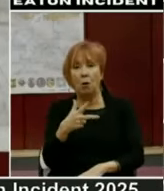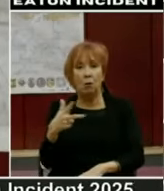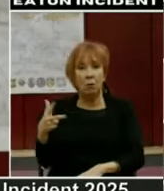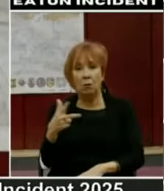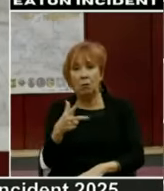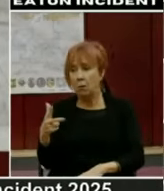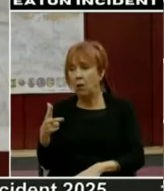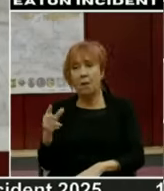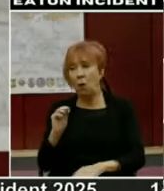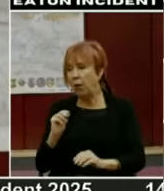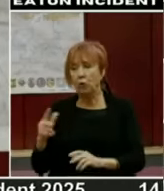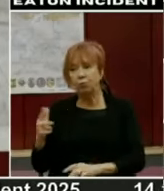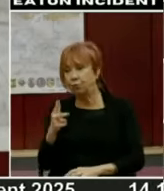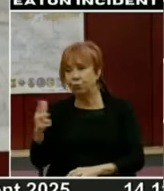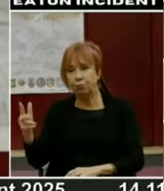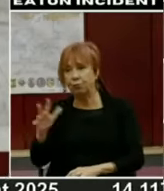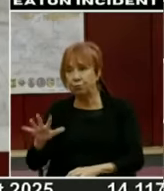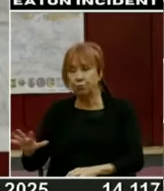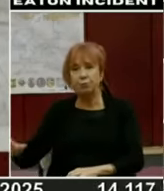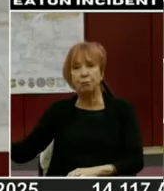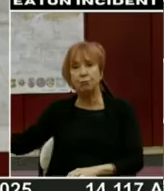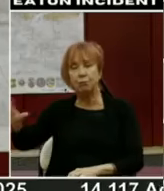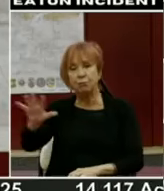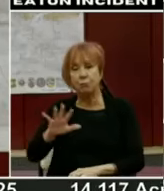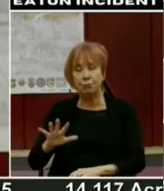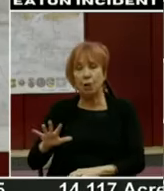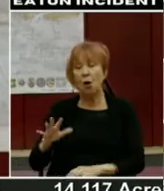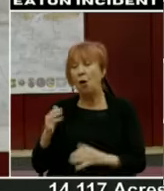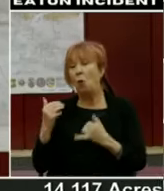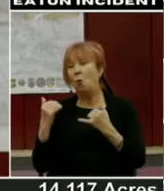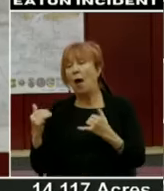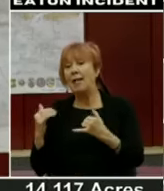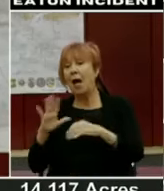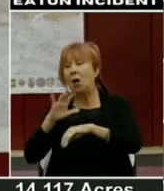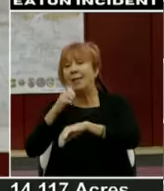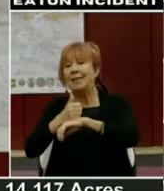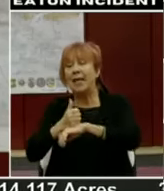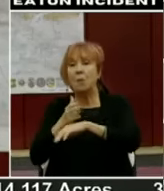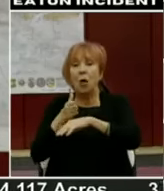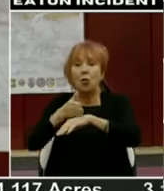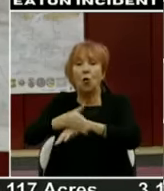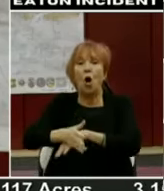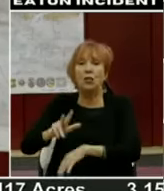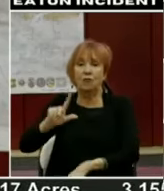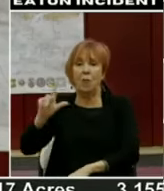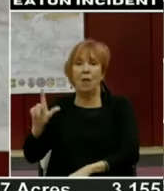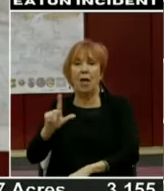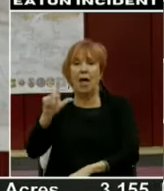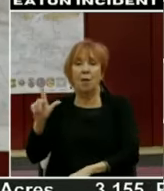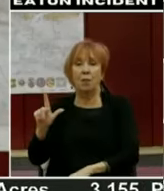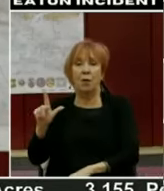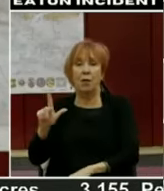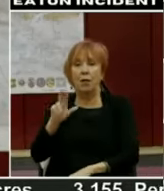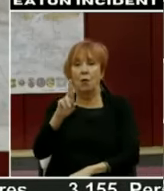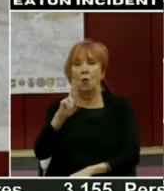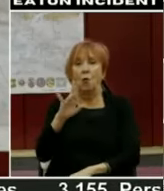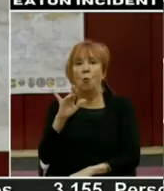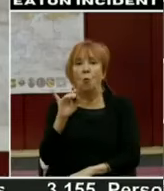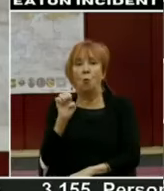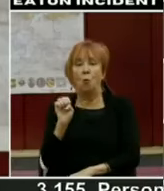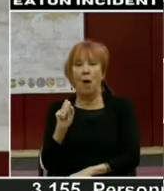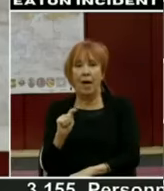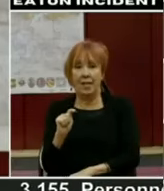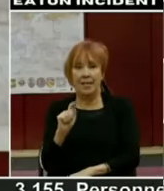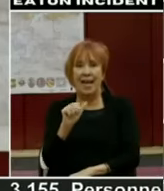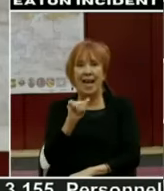right now. Currently, it is being located across from the library in the Rite Aid parking lot, which is within the evacuation zone, I